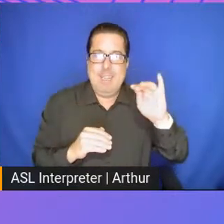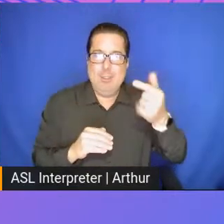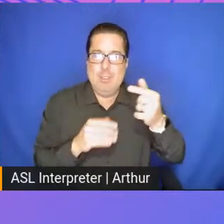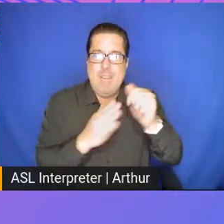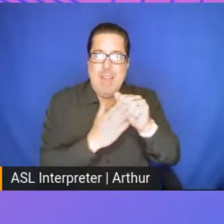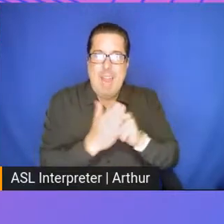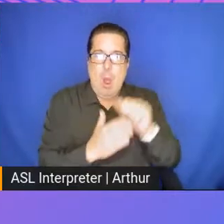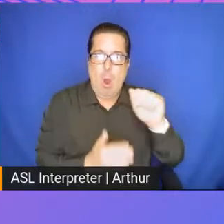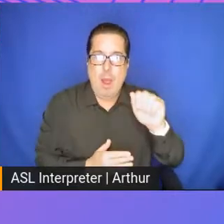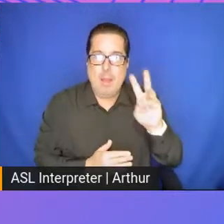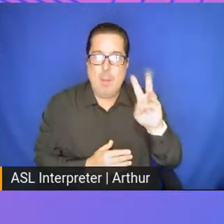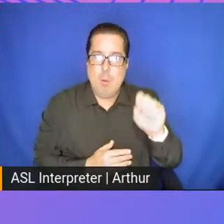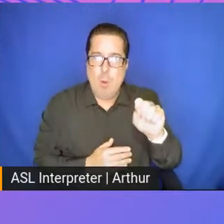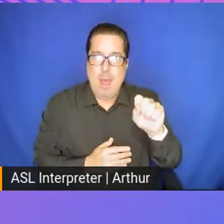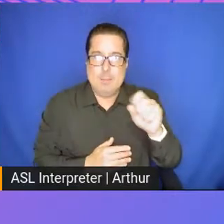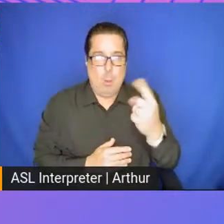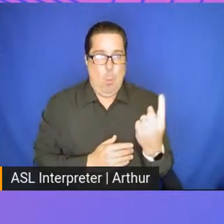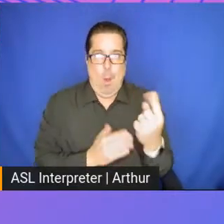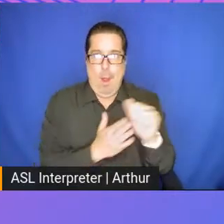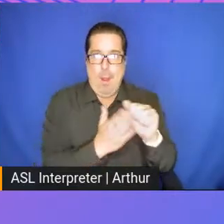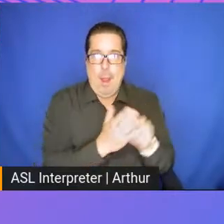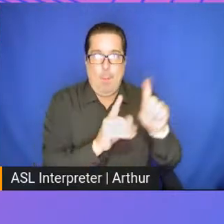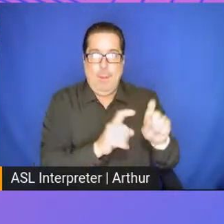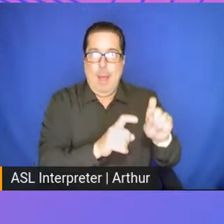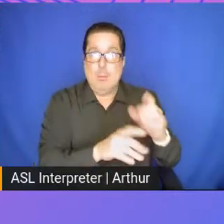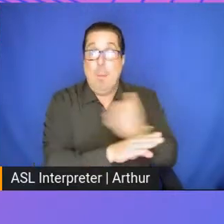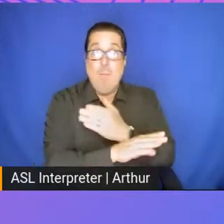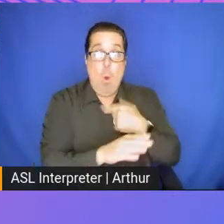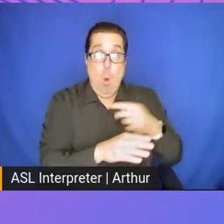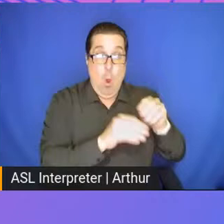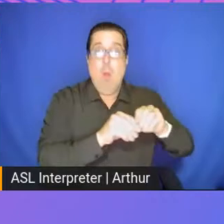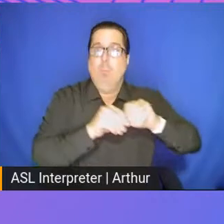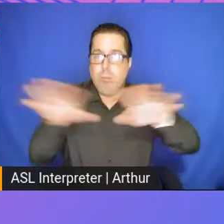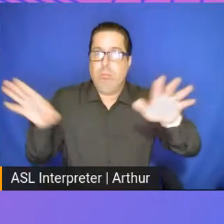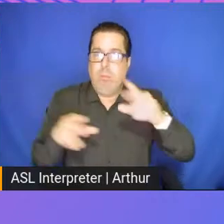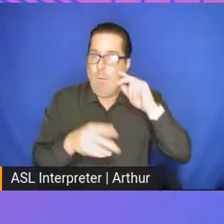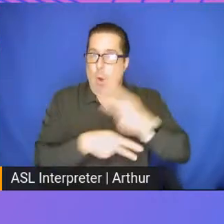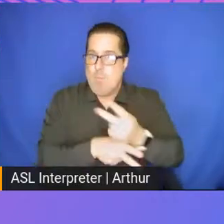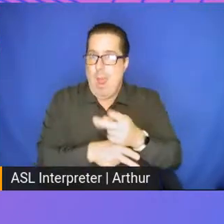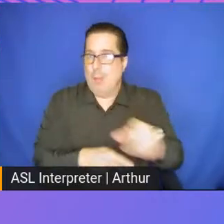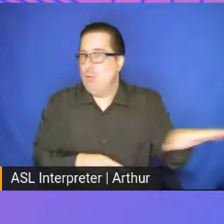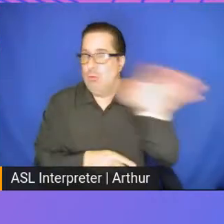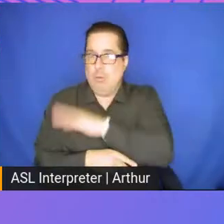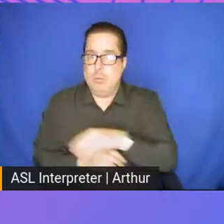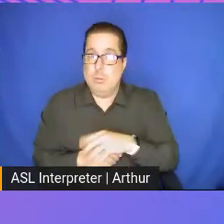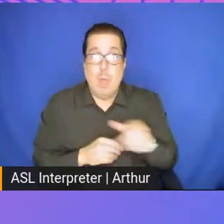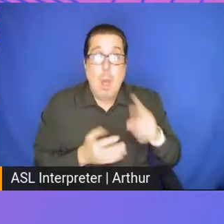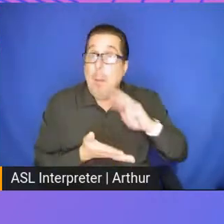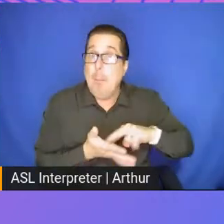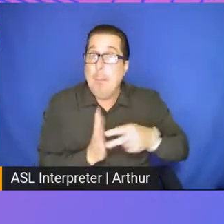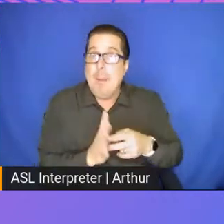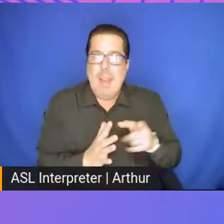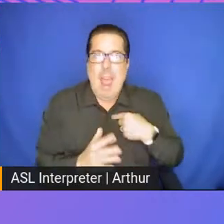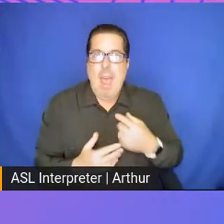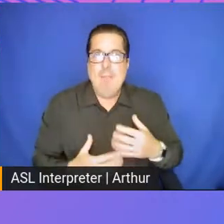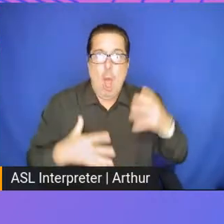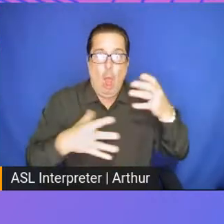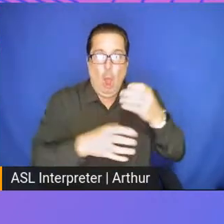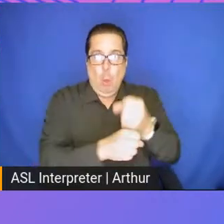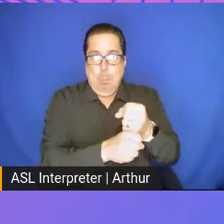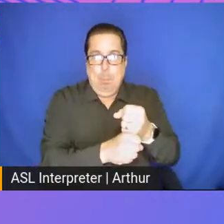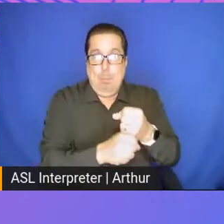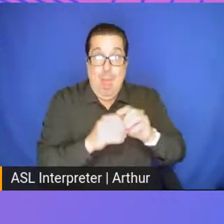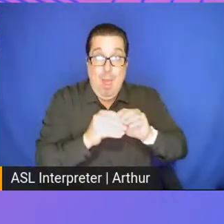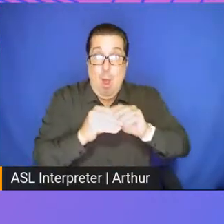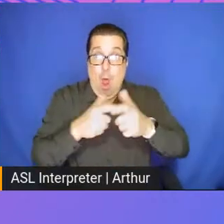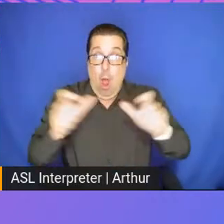for testing before things went to production. And so what that meant was there was a bottleneck. There was only one path